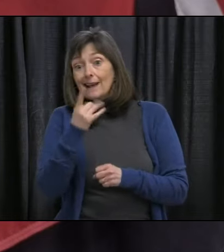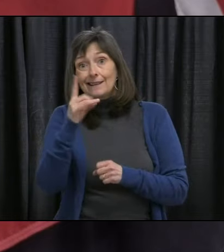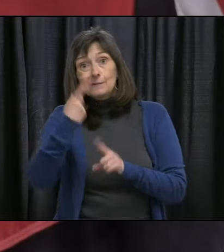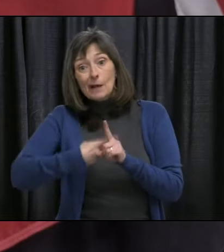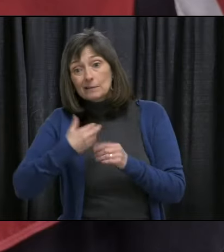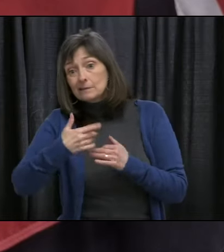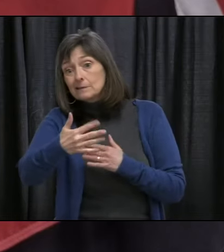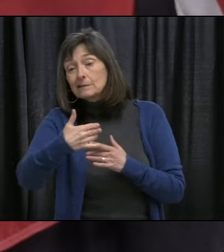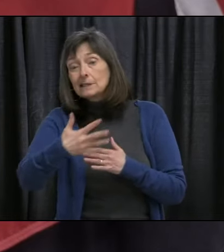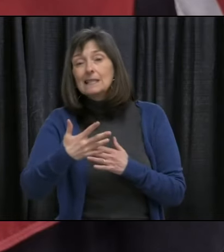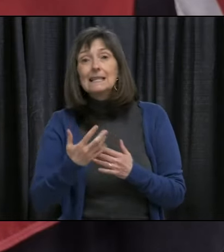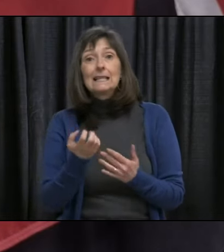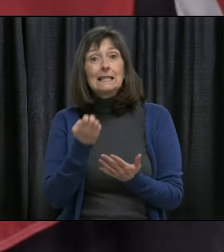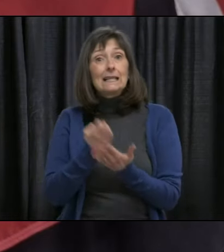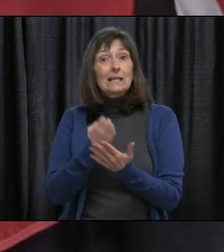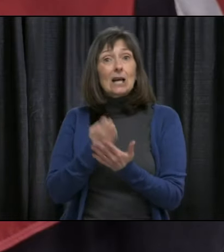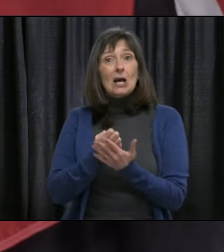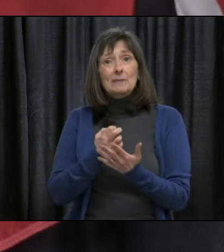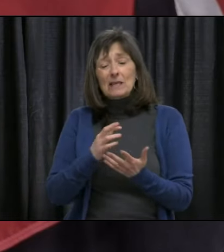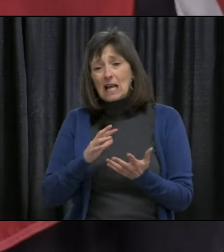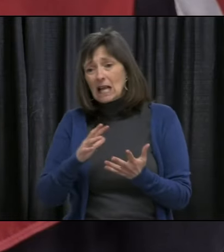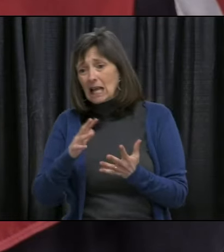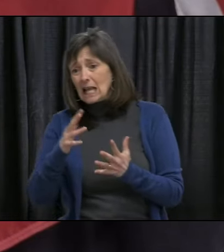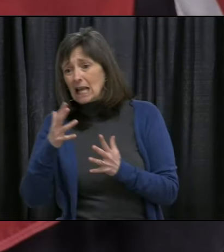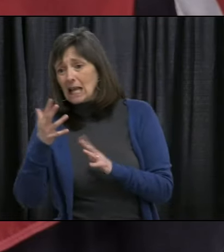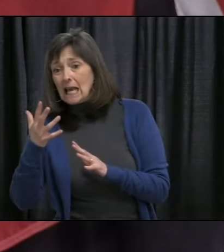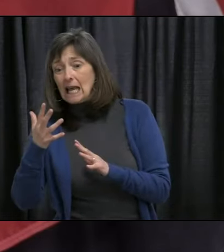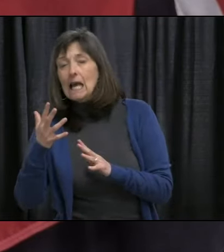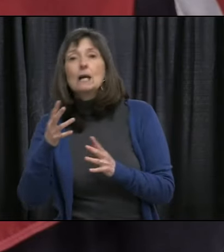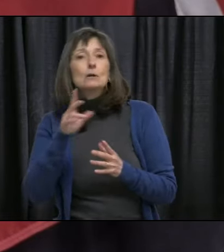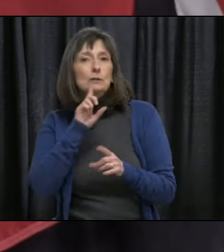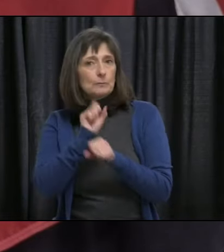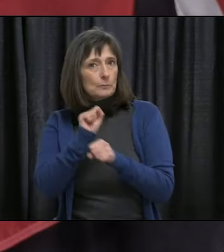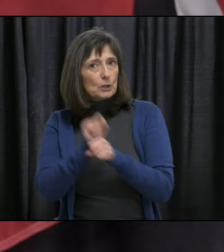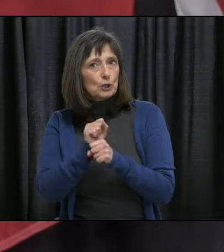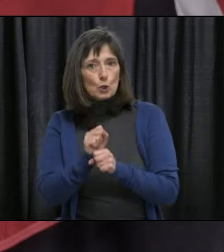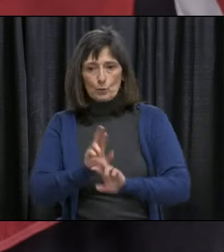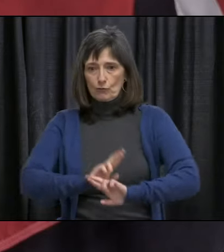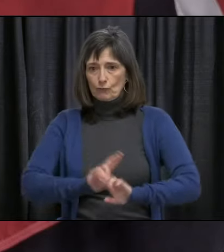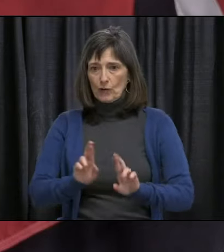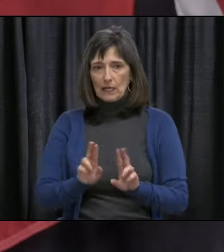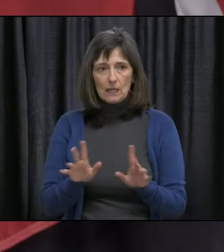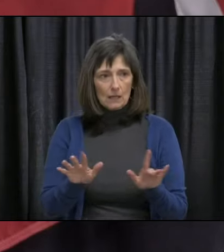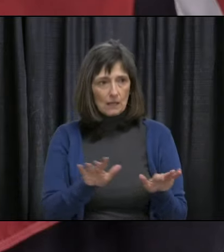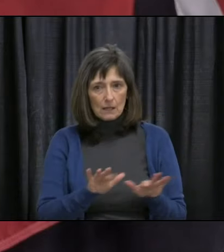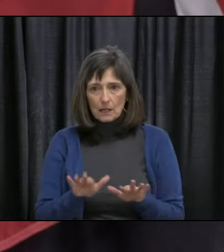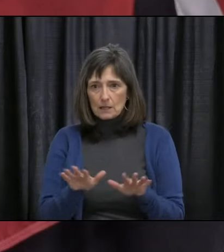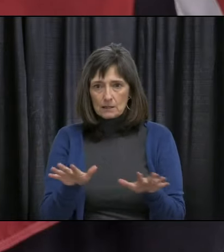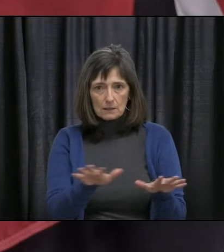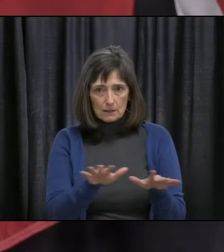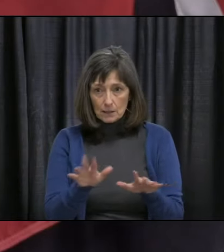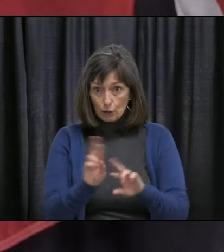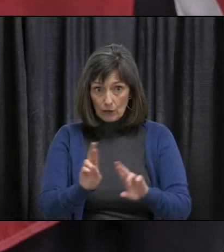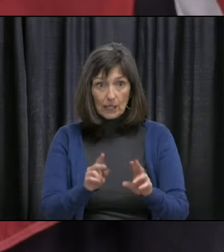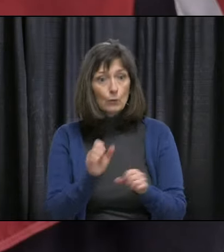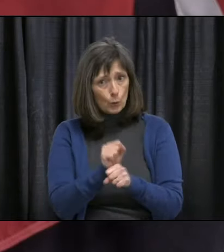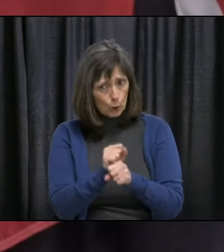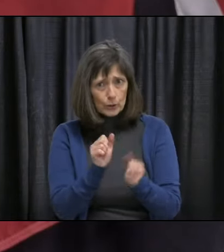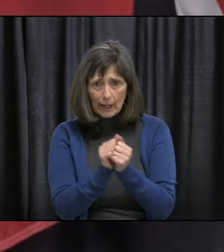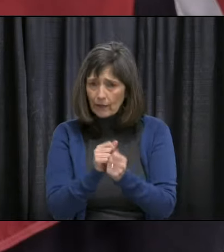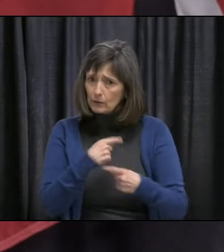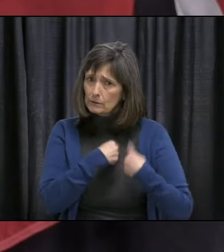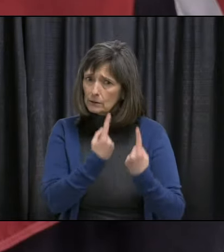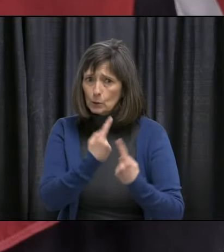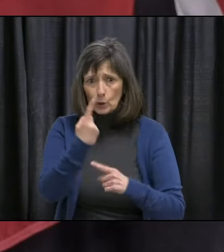rebuild this economy on. So yes, we'll be working closely with the tourism industry, like we will with other businesses as well, but realizing they're